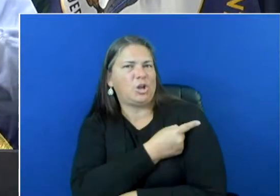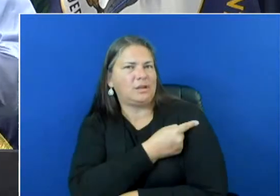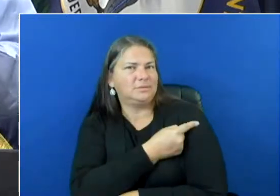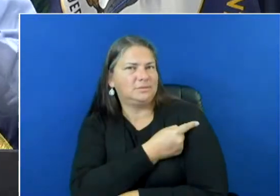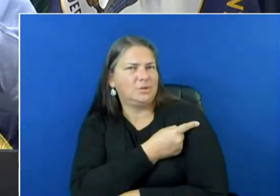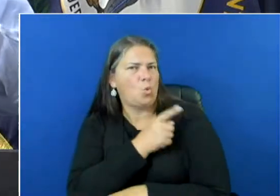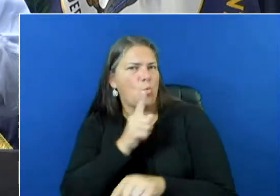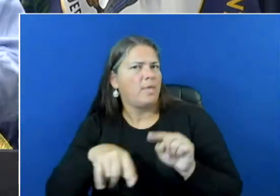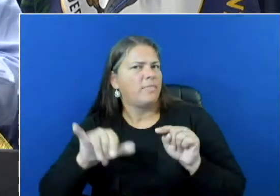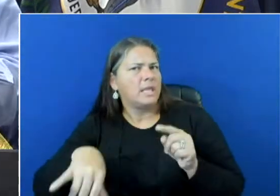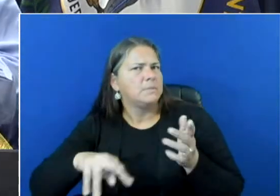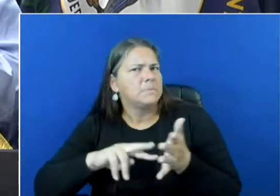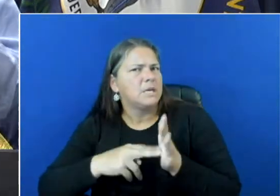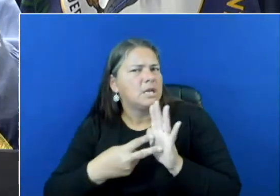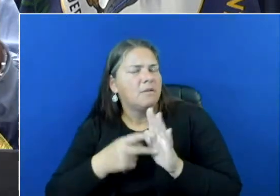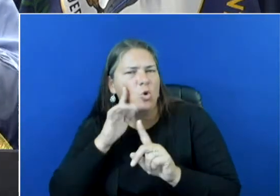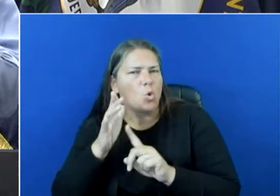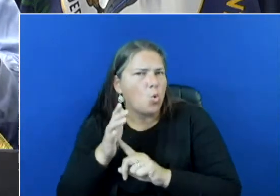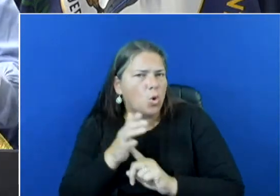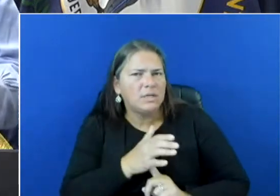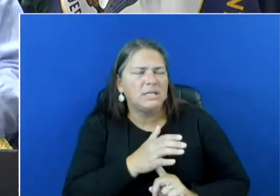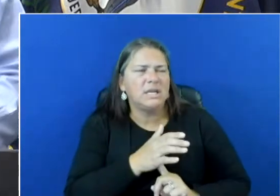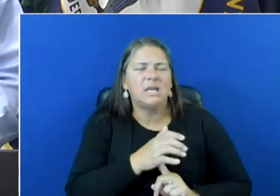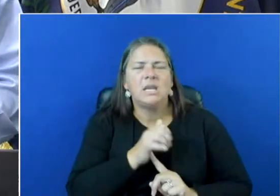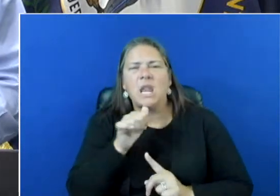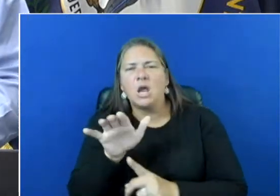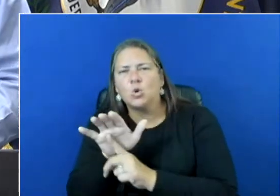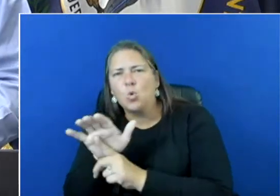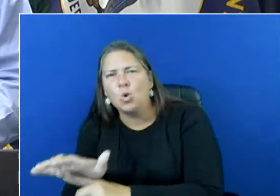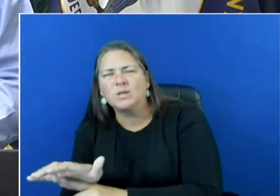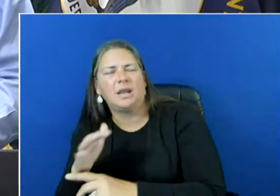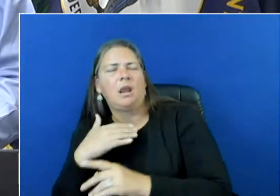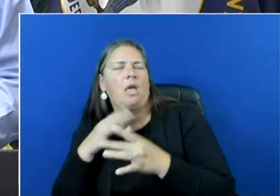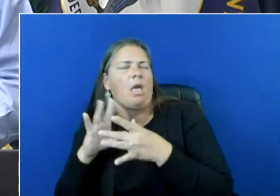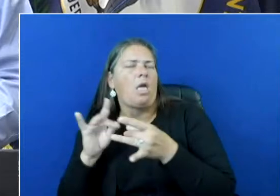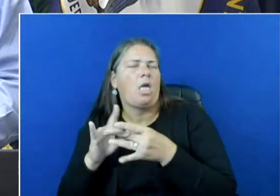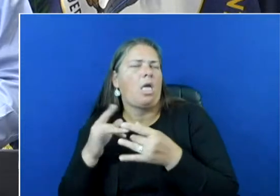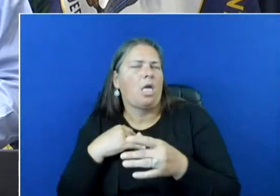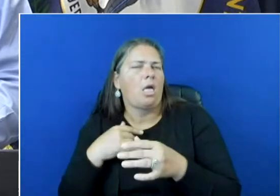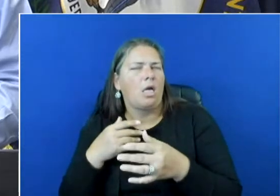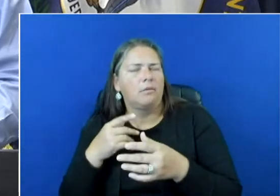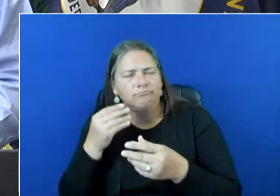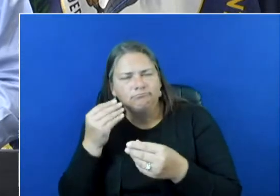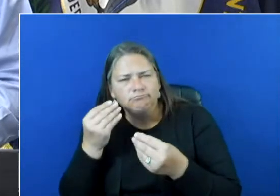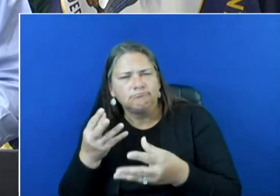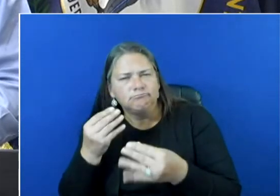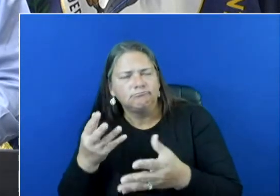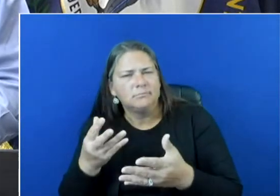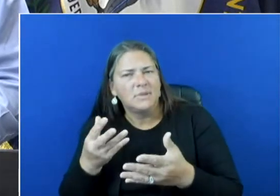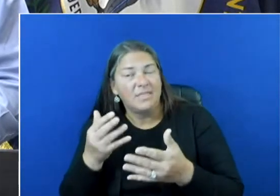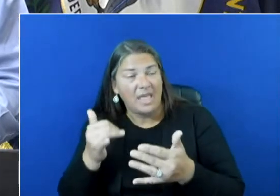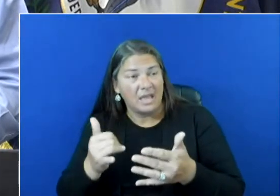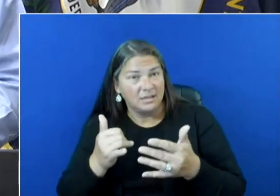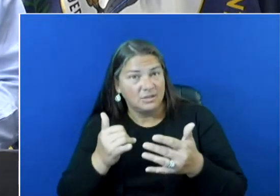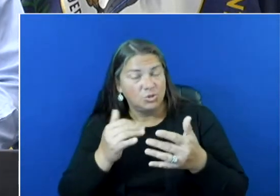about quarantine or not quarantine. So these are some of the discussions that I think are helpful.